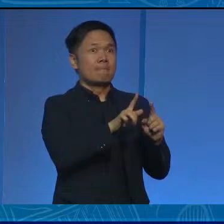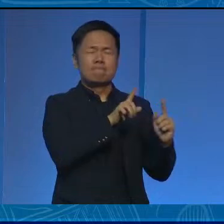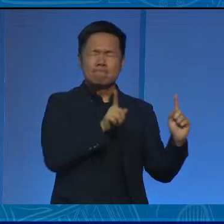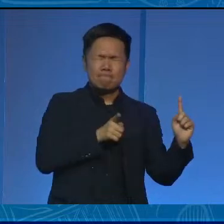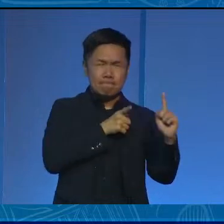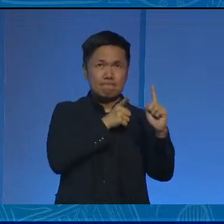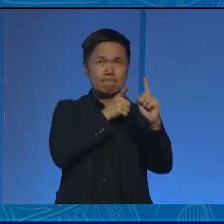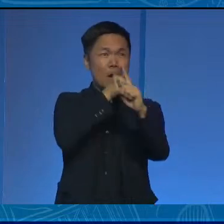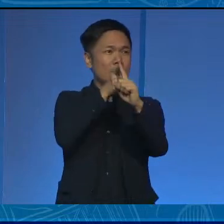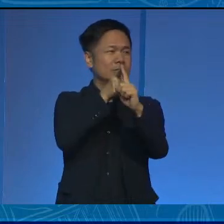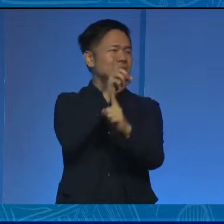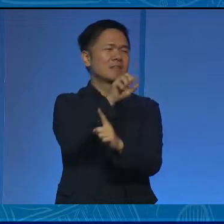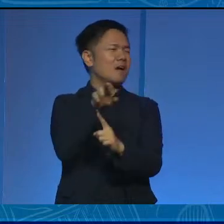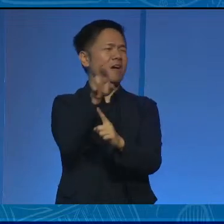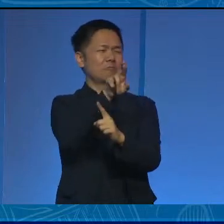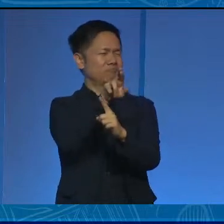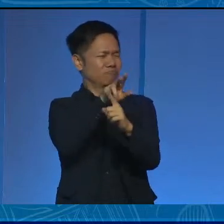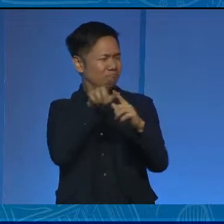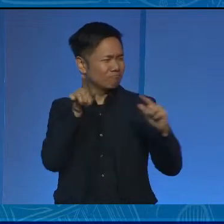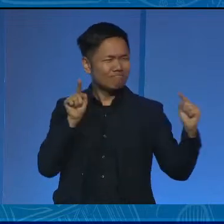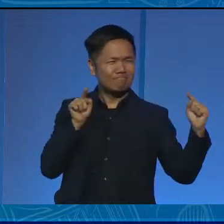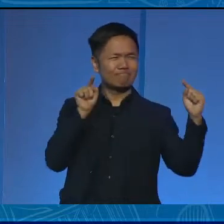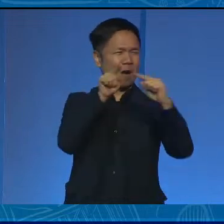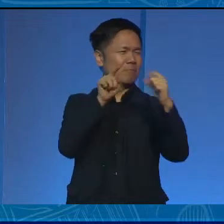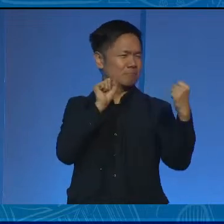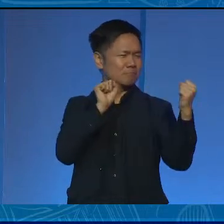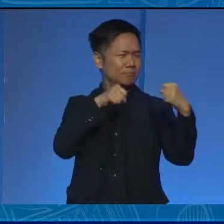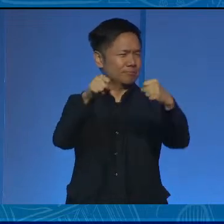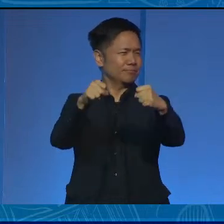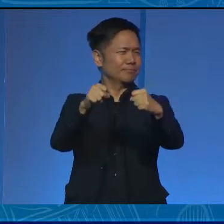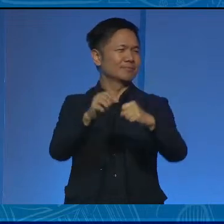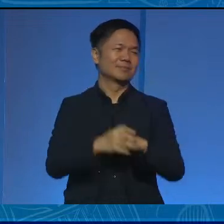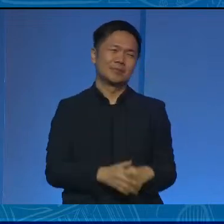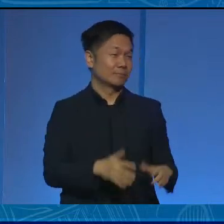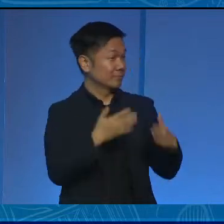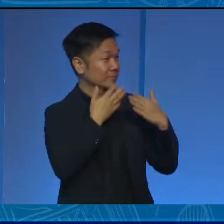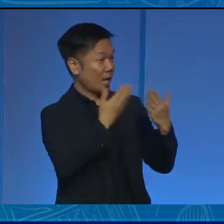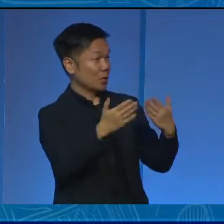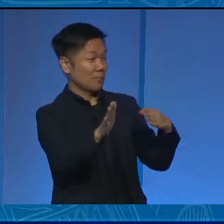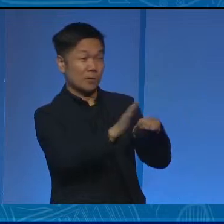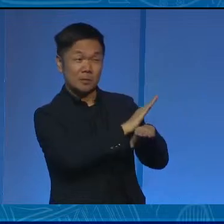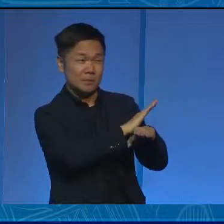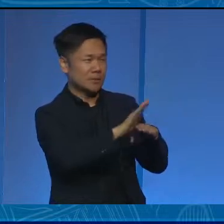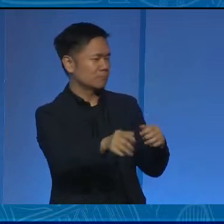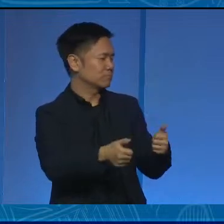enthusiastically, adding vibrance and